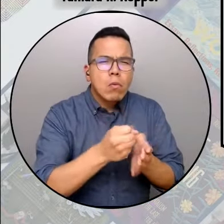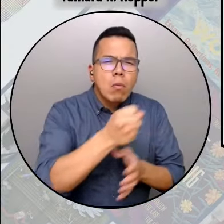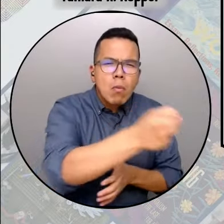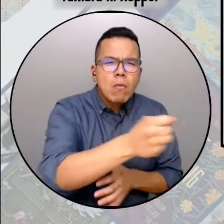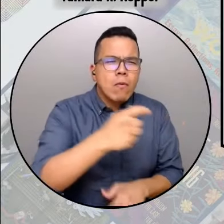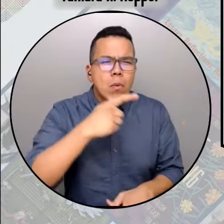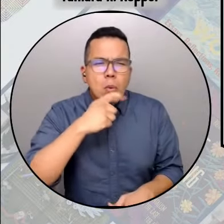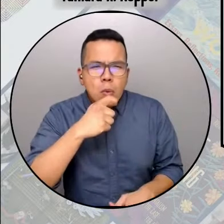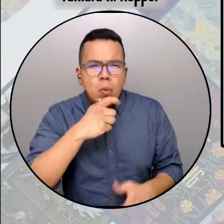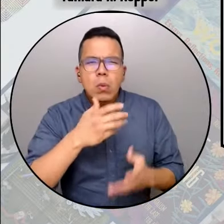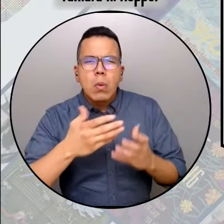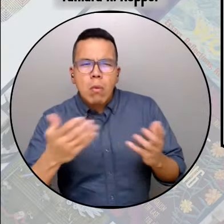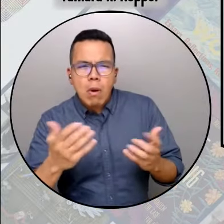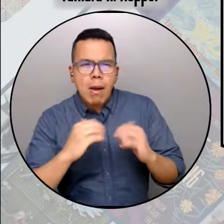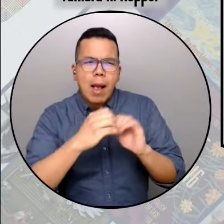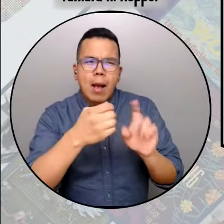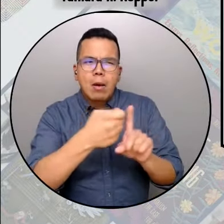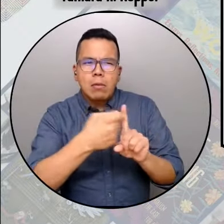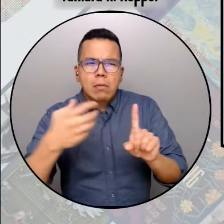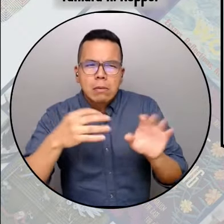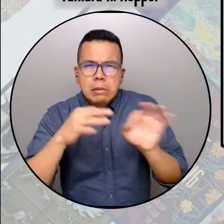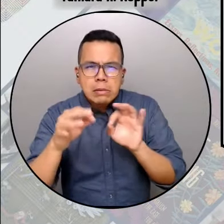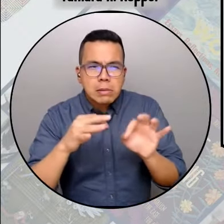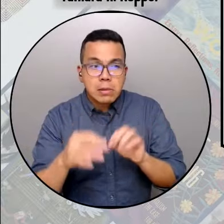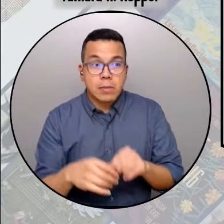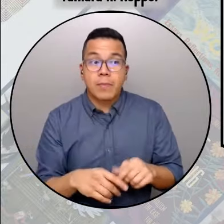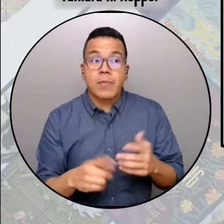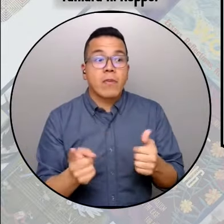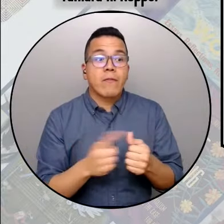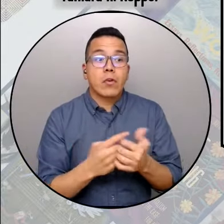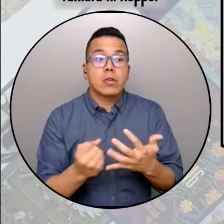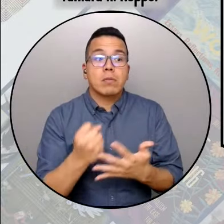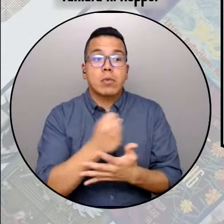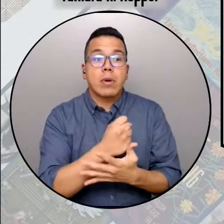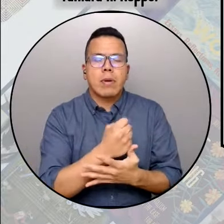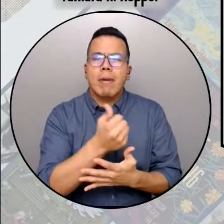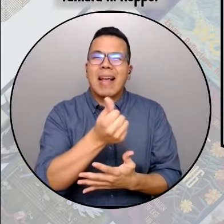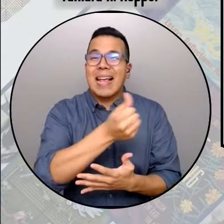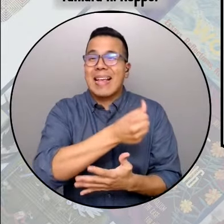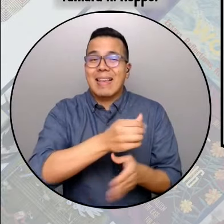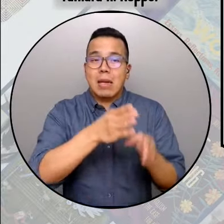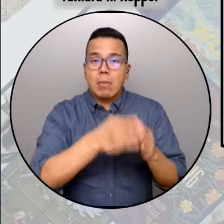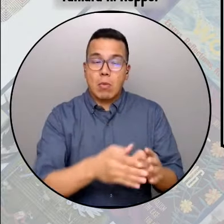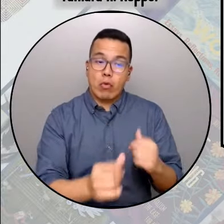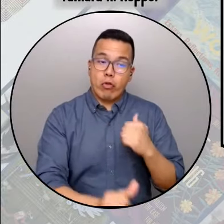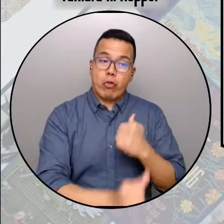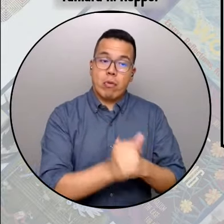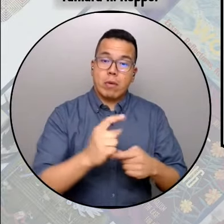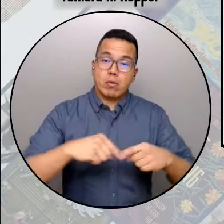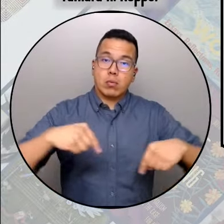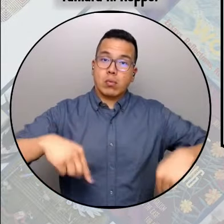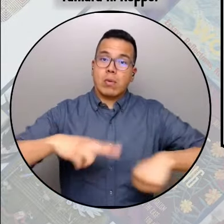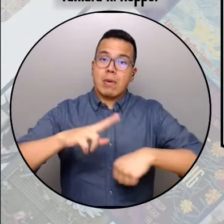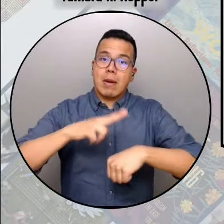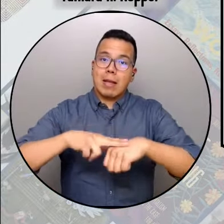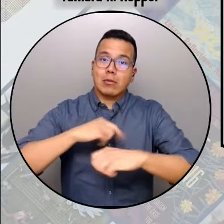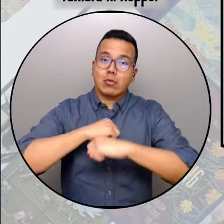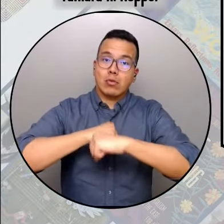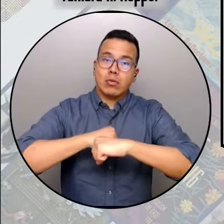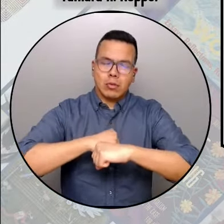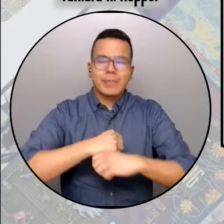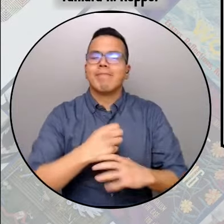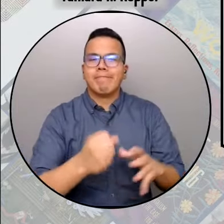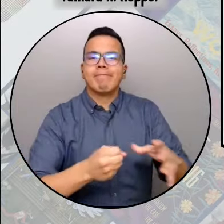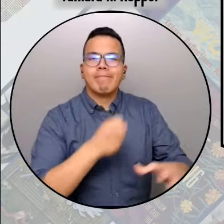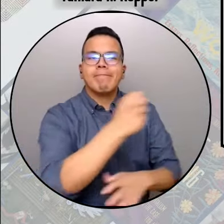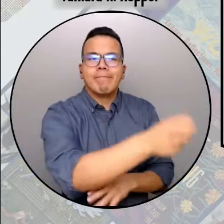Well, they talk about it, and their first priority is kind of threats to national security. And then, and you can look at this here if you want, right? You can